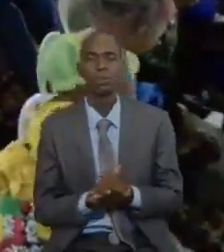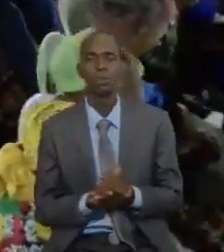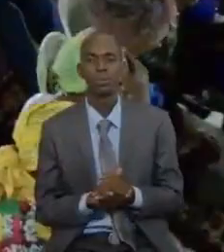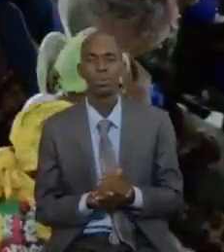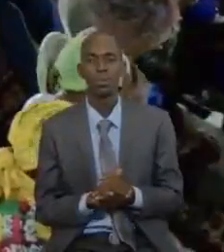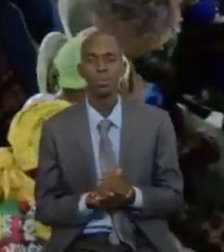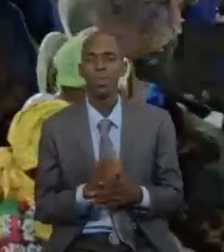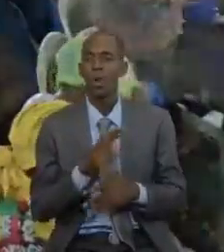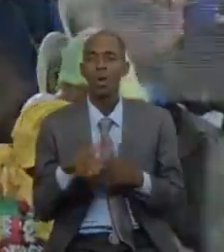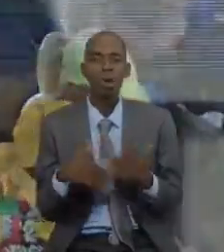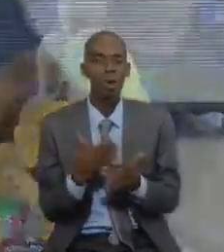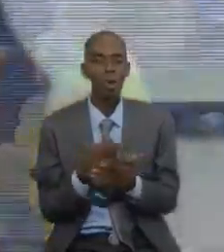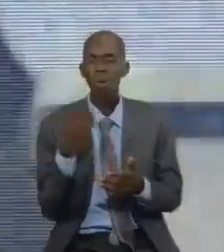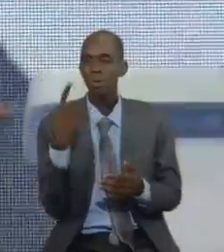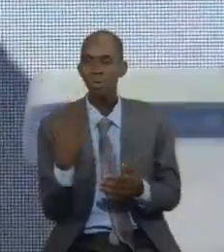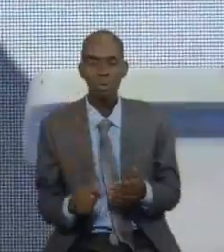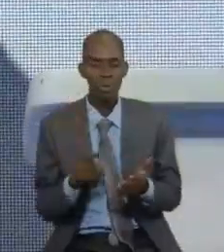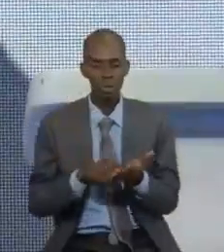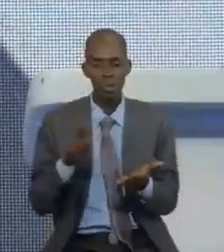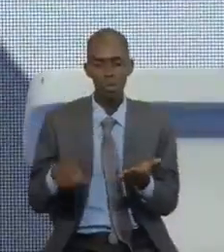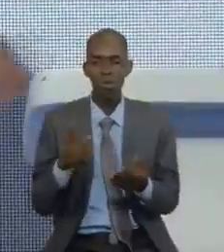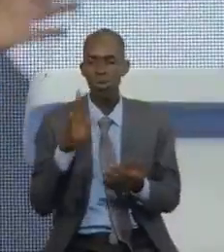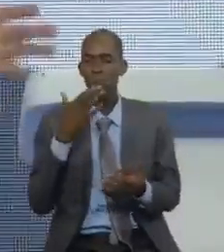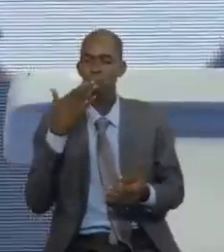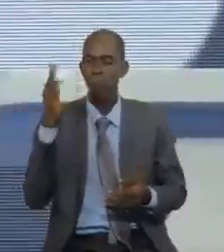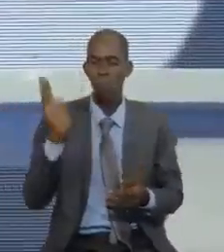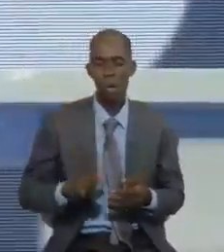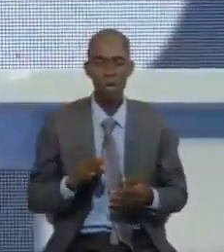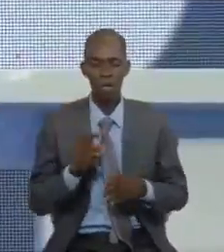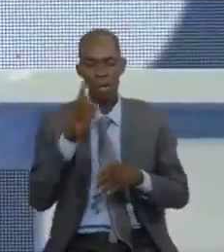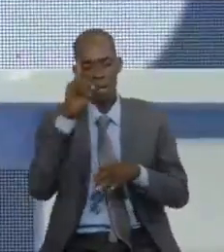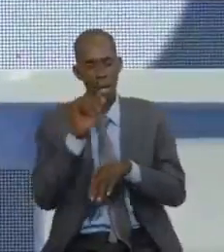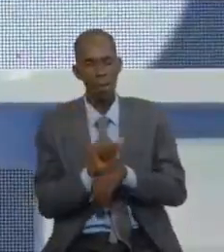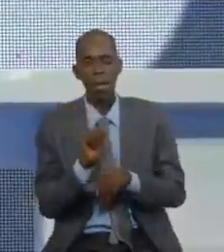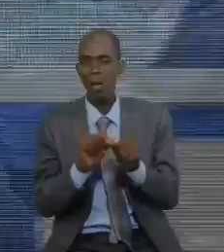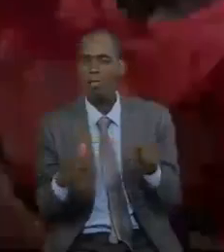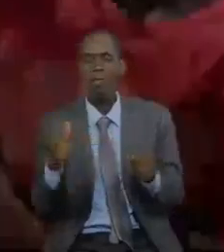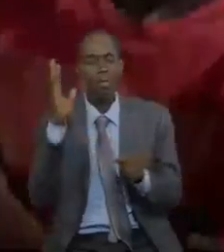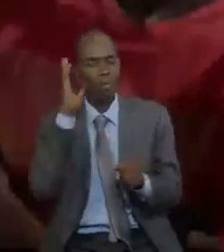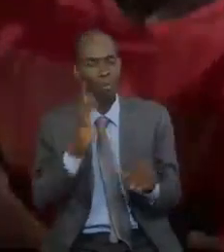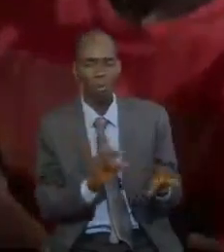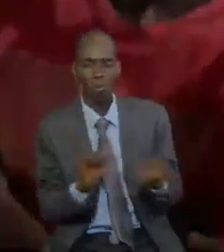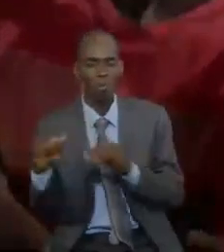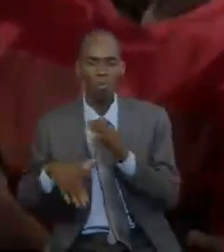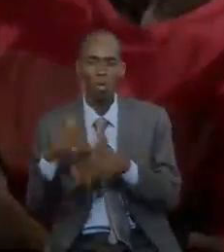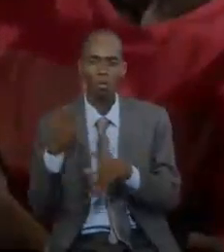All the consequences of your bad habits and your bad life, everything will pass over you.